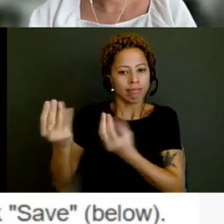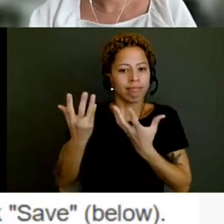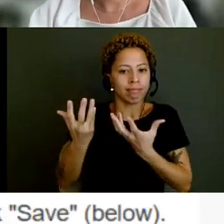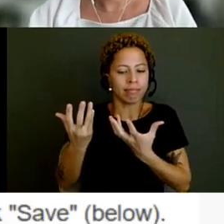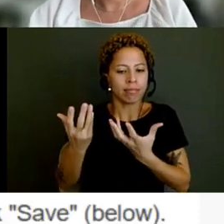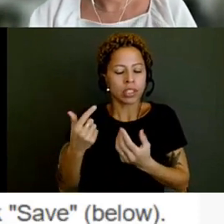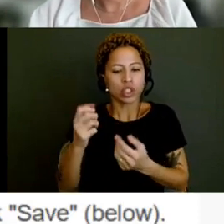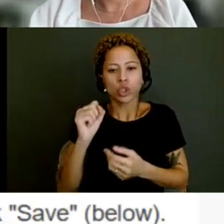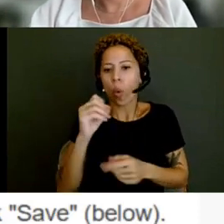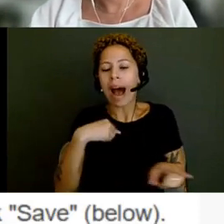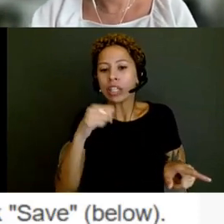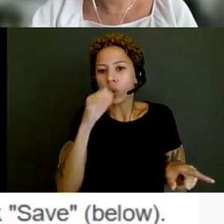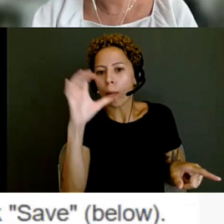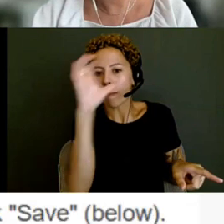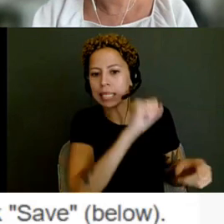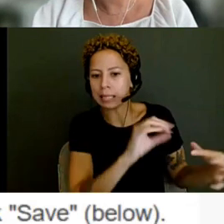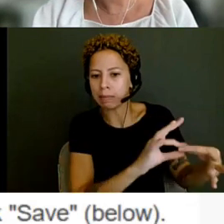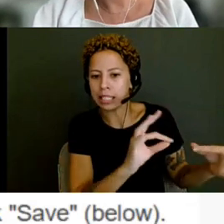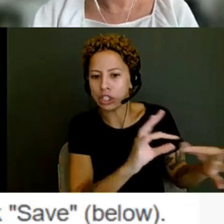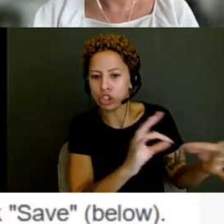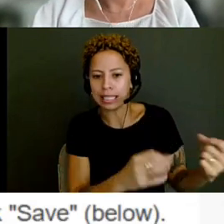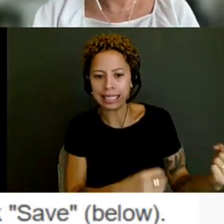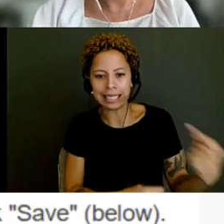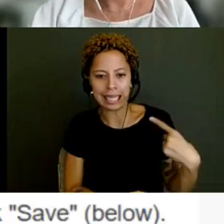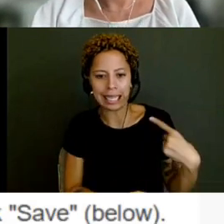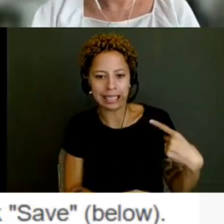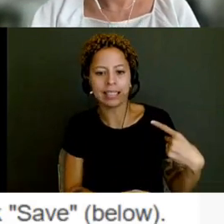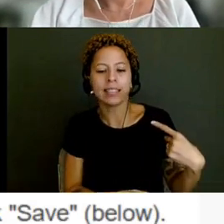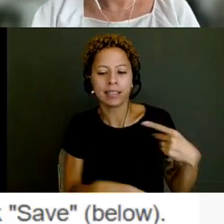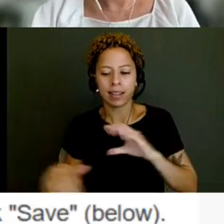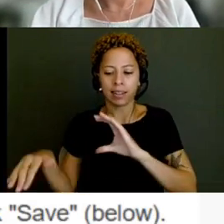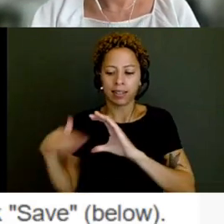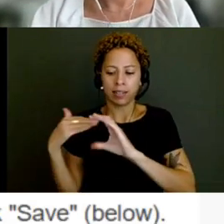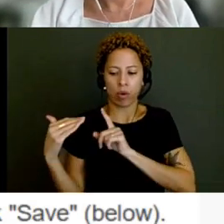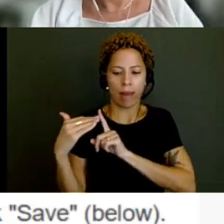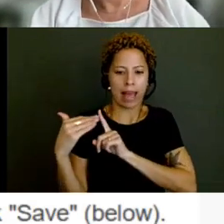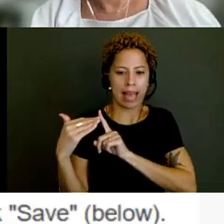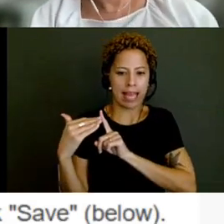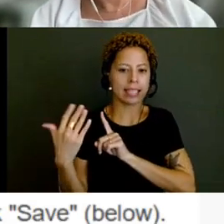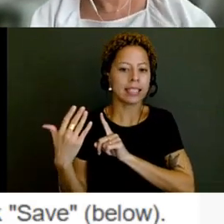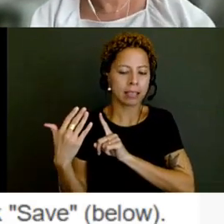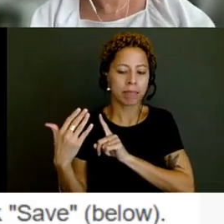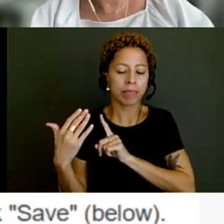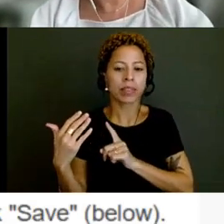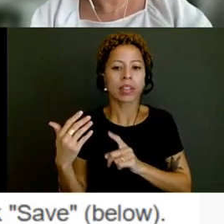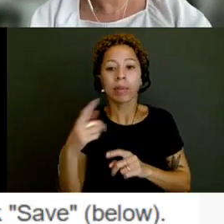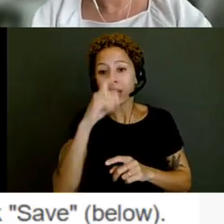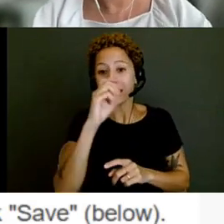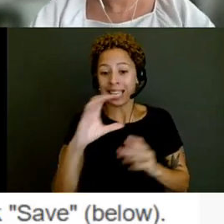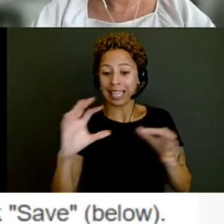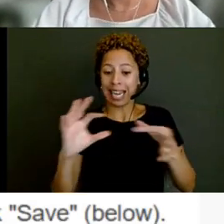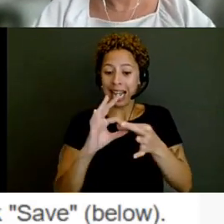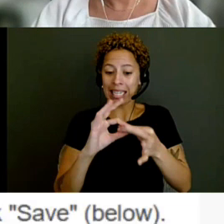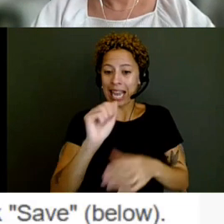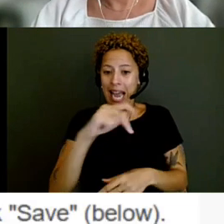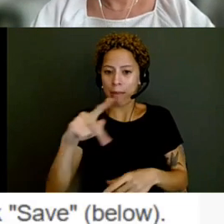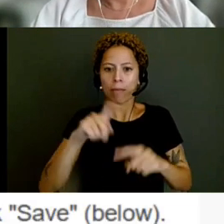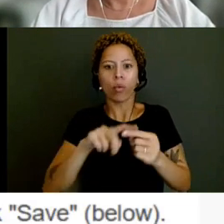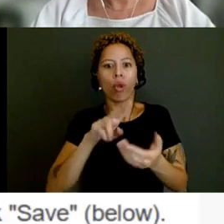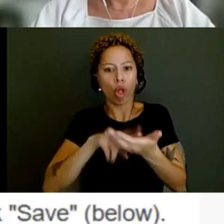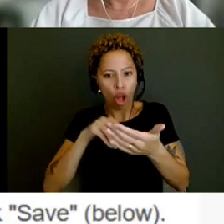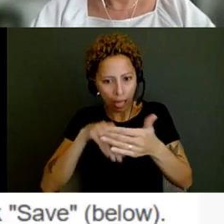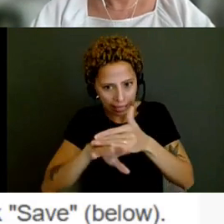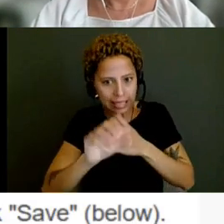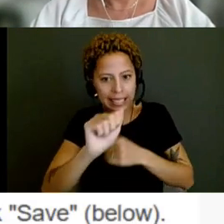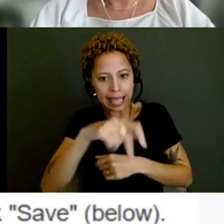at first and I missed a few because, you have to log into the app and then look to see if there